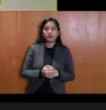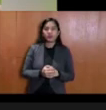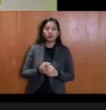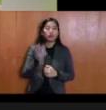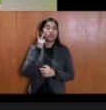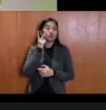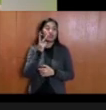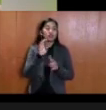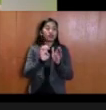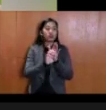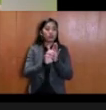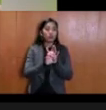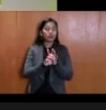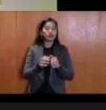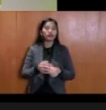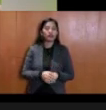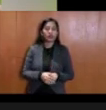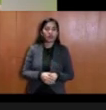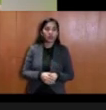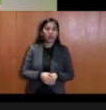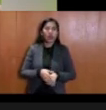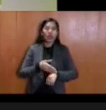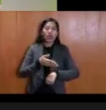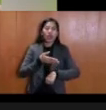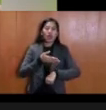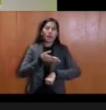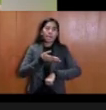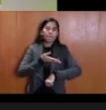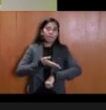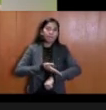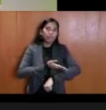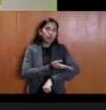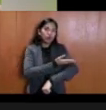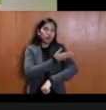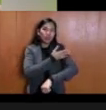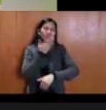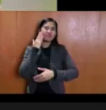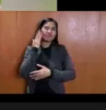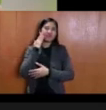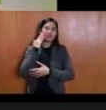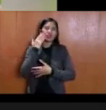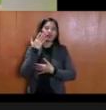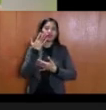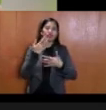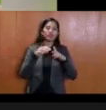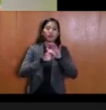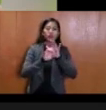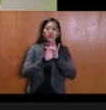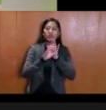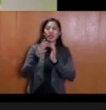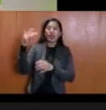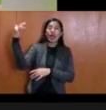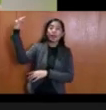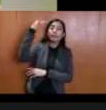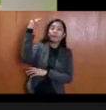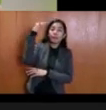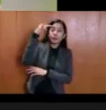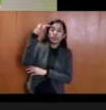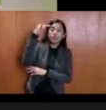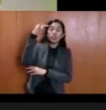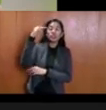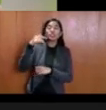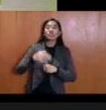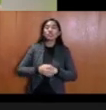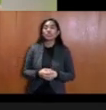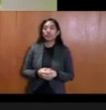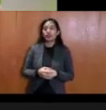like modernization, expansion of most of the gateway entry points like airports. But we actually